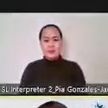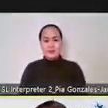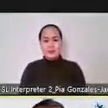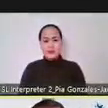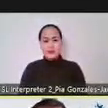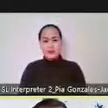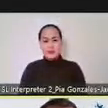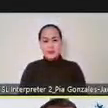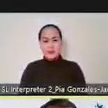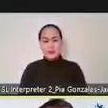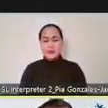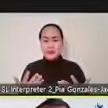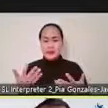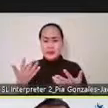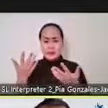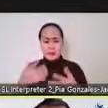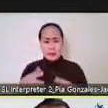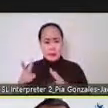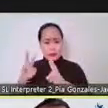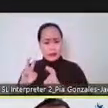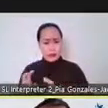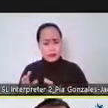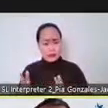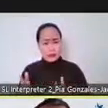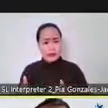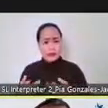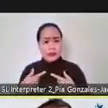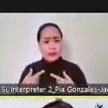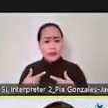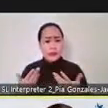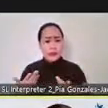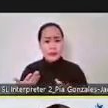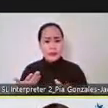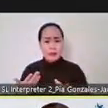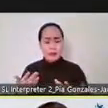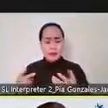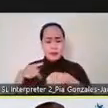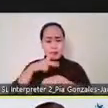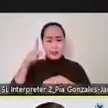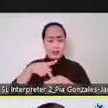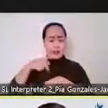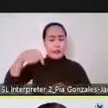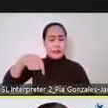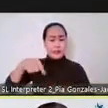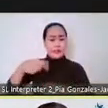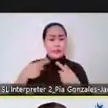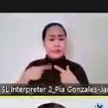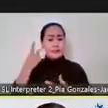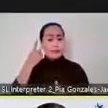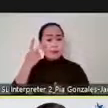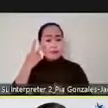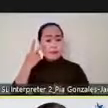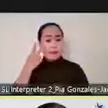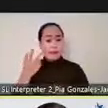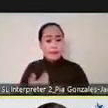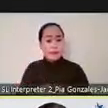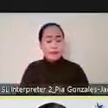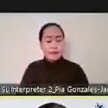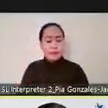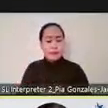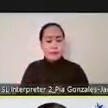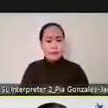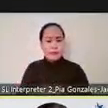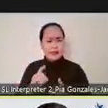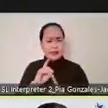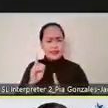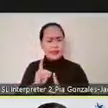This area of research by John is basically very new to the Philippines. And as you have seen, the data